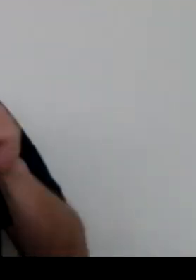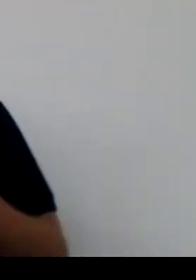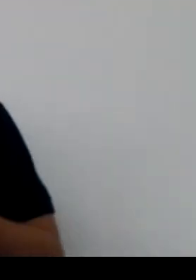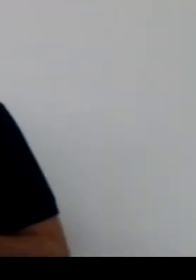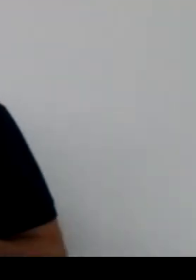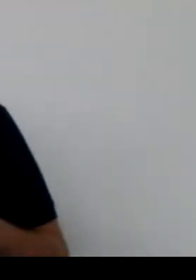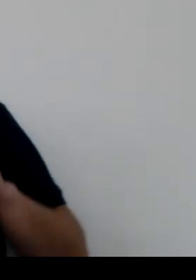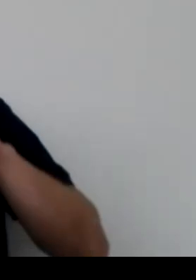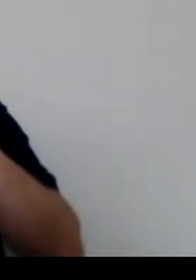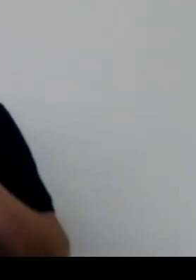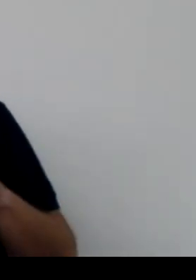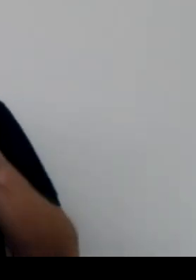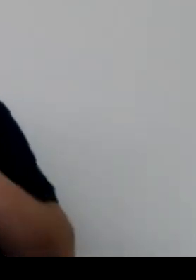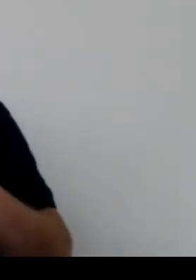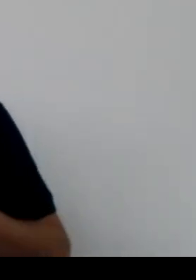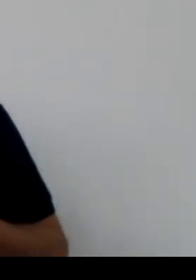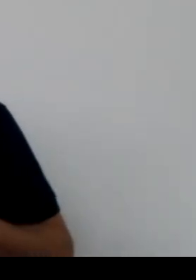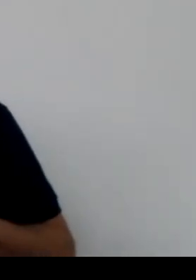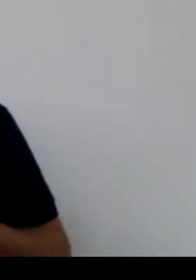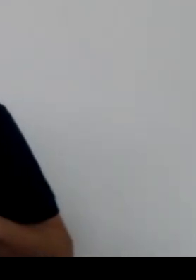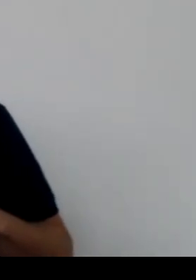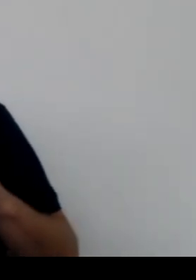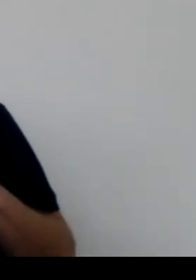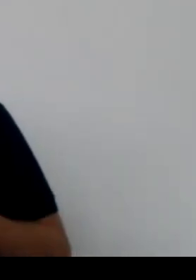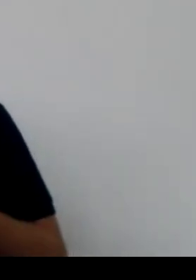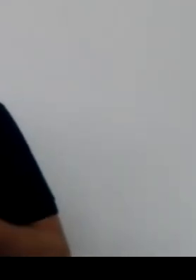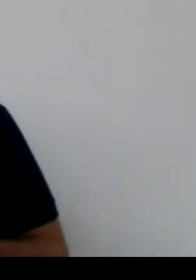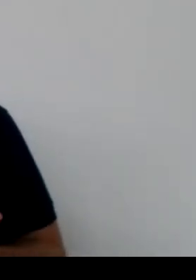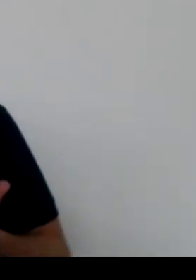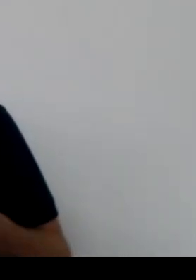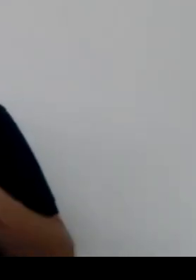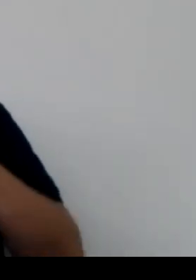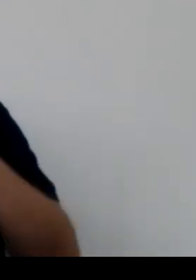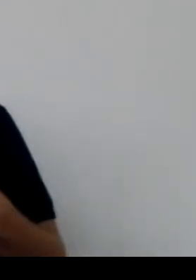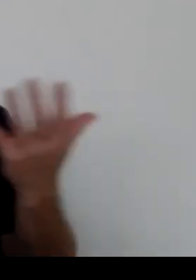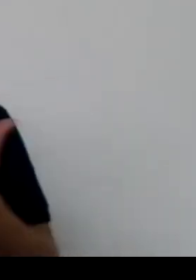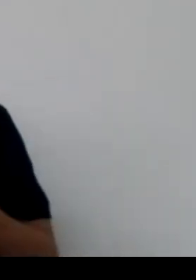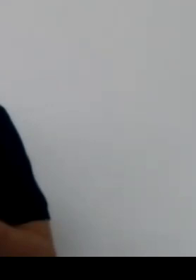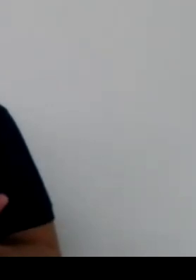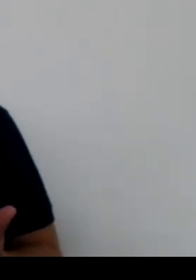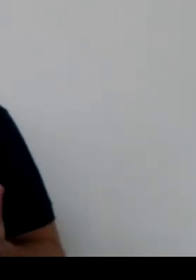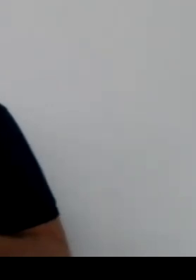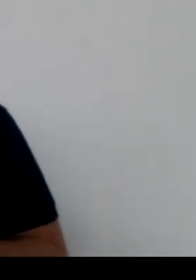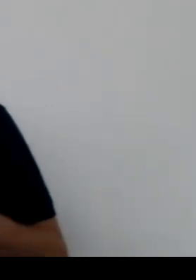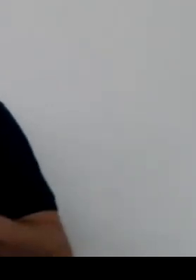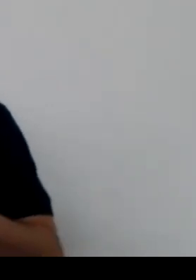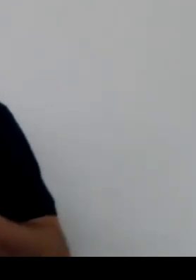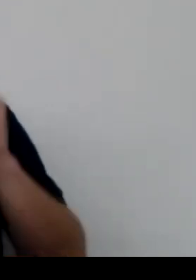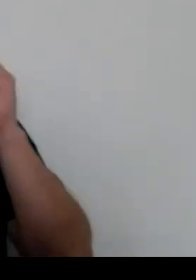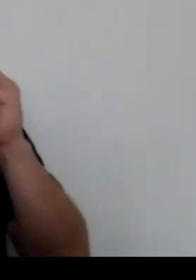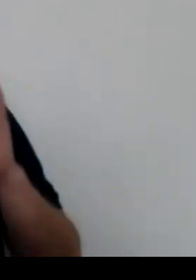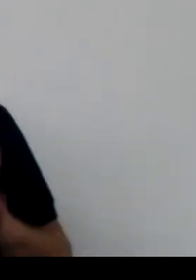well as increasing the number of adults with whom they are learning and the content of what is being learned. Must include